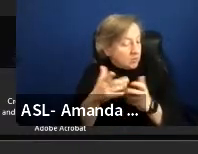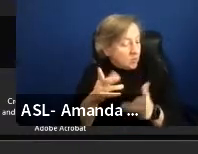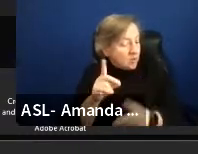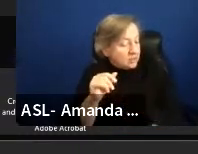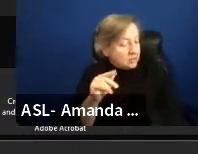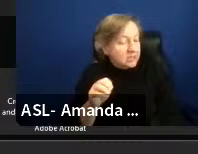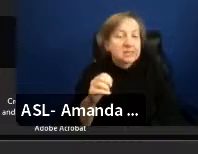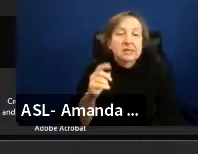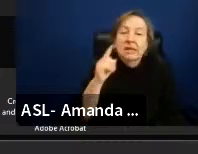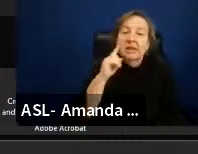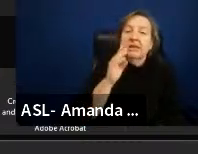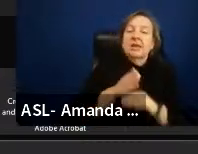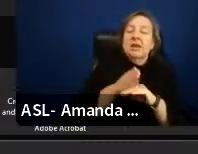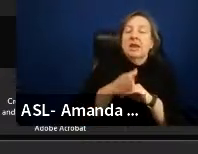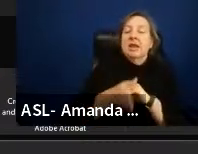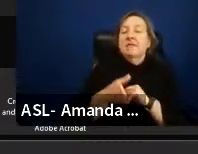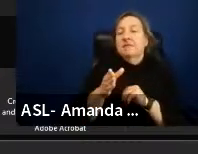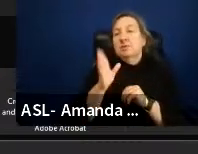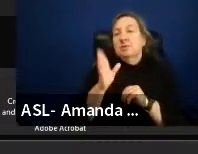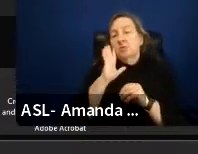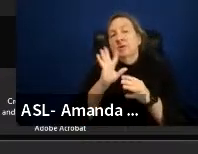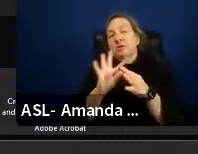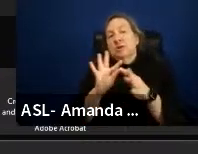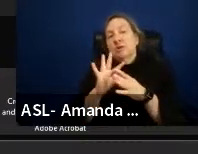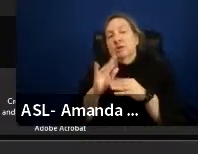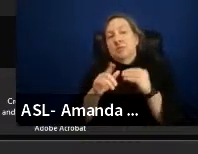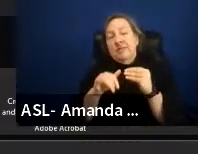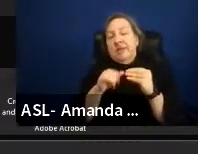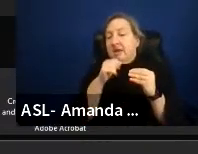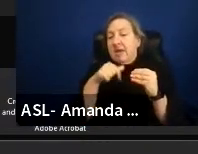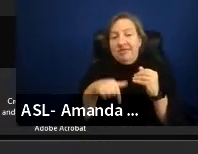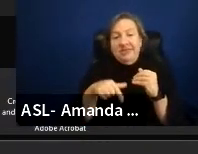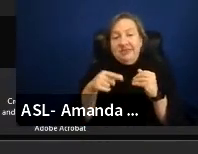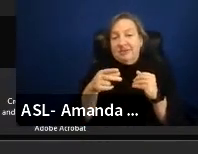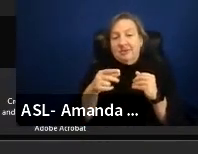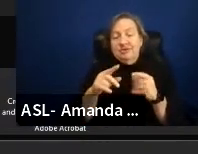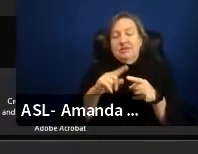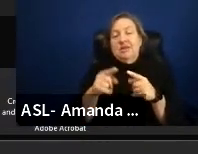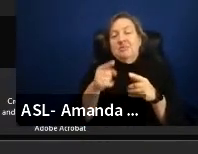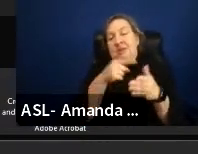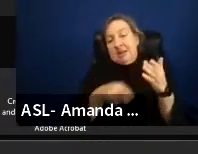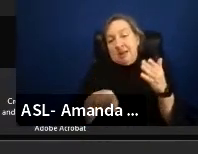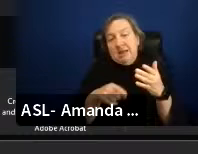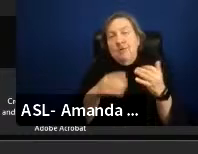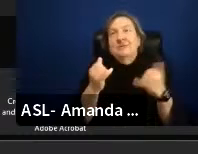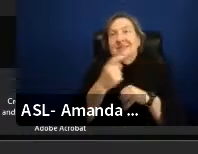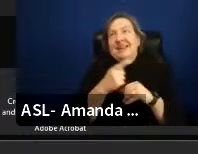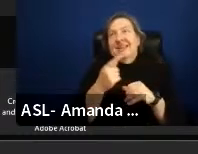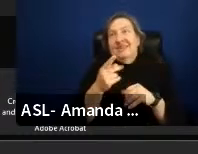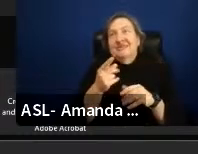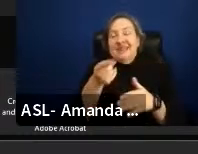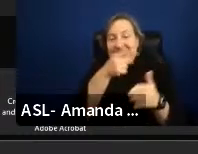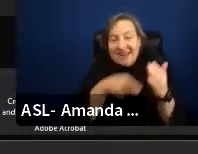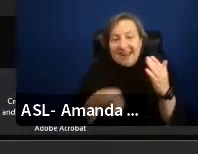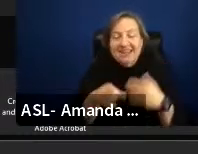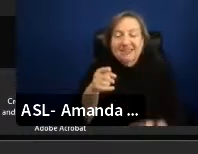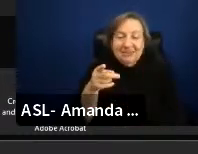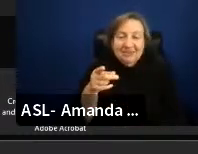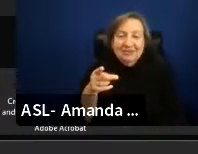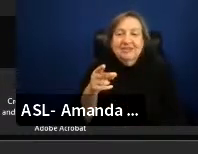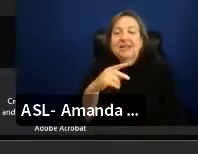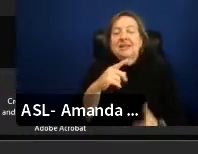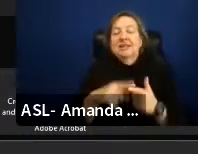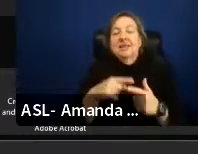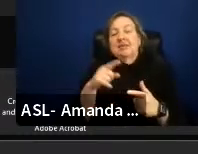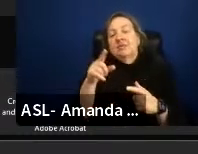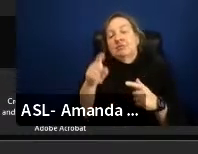we, after we have, I think we're gonna talk about it, not this Thursday, but next today is Thursday, so next Thursday. And then we should